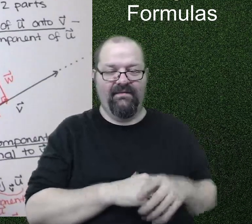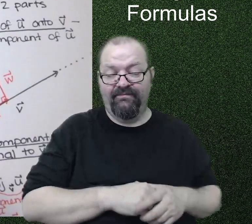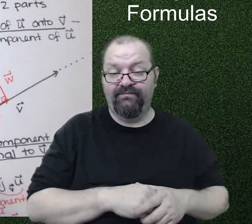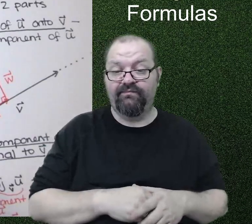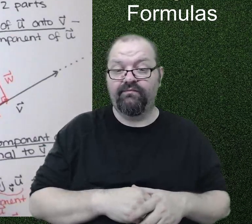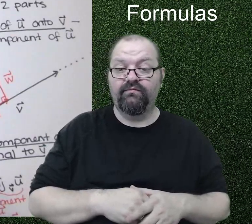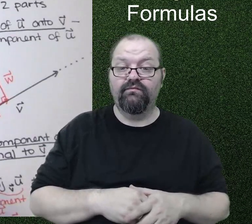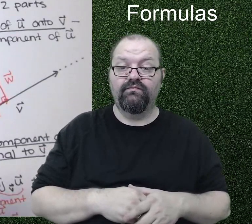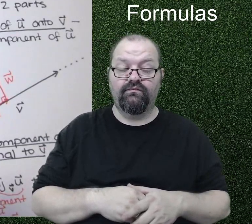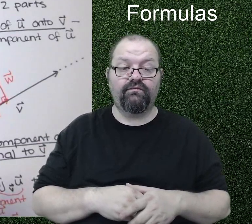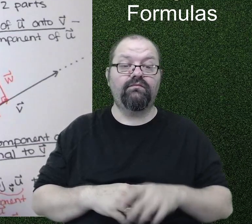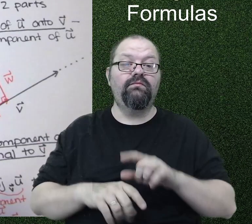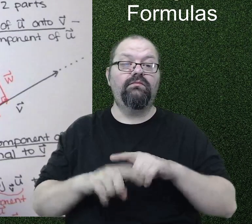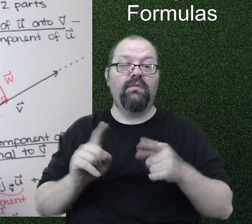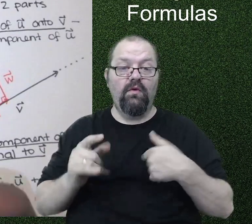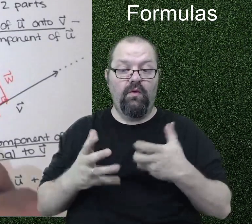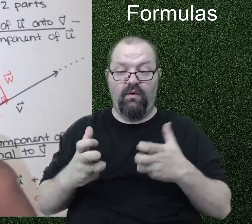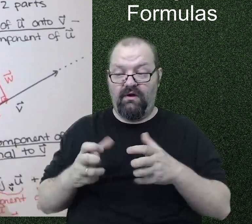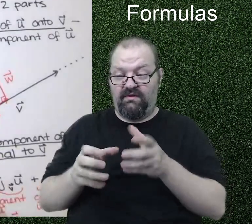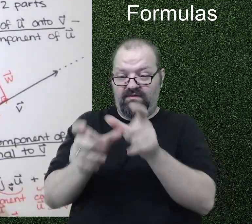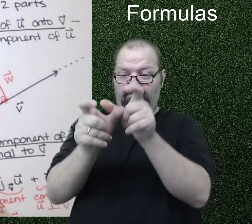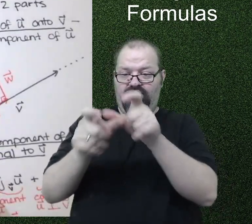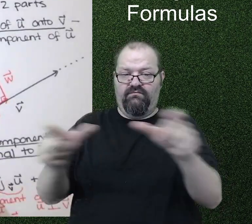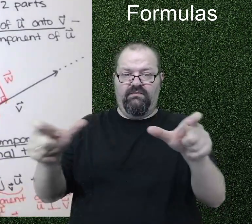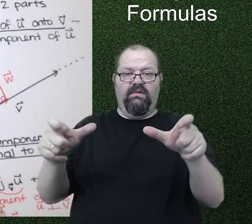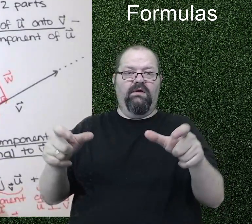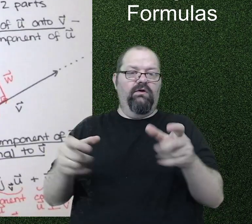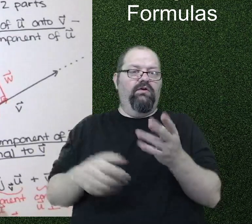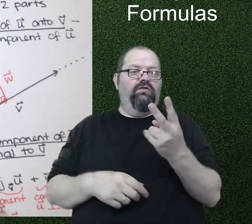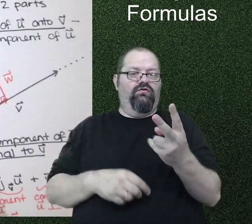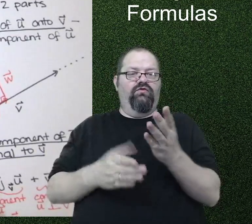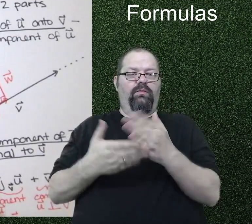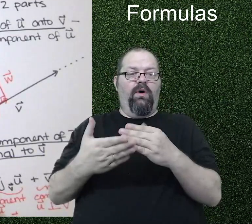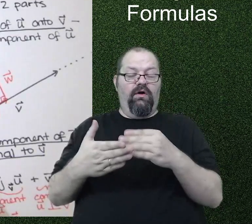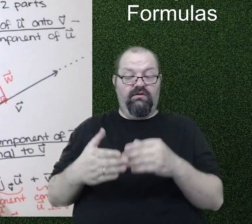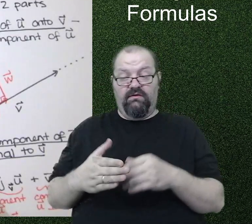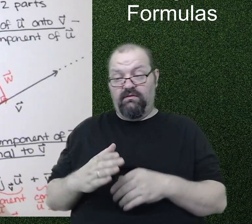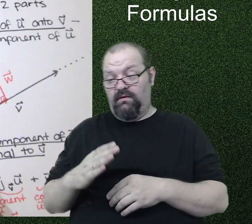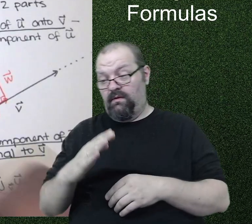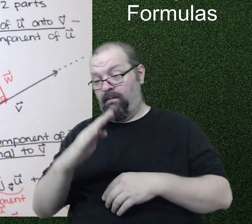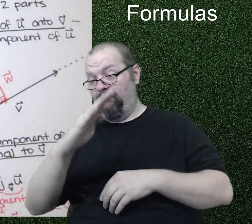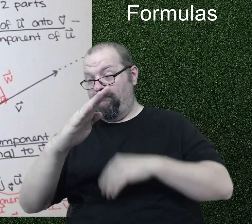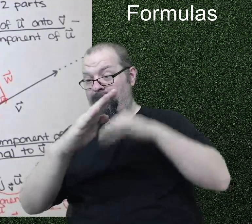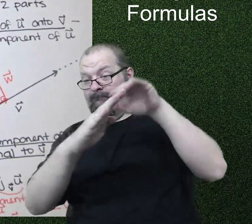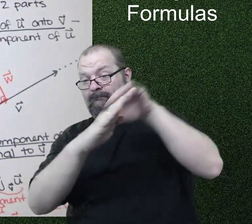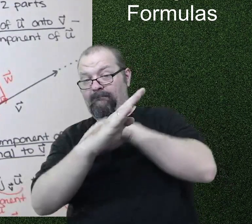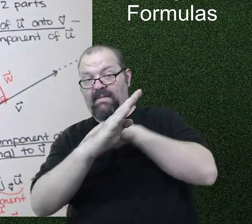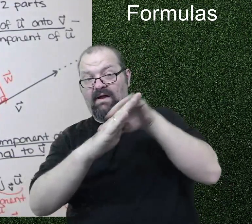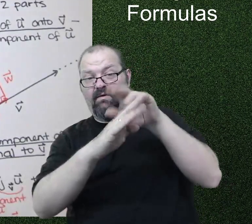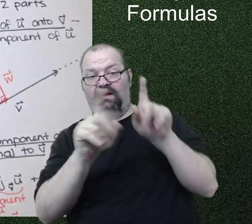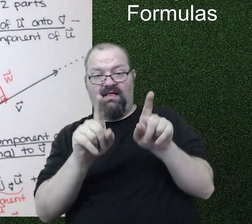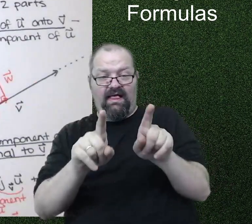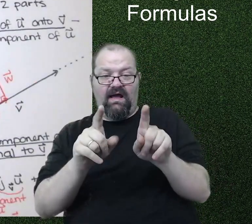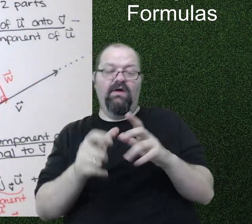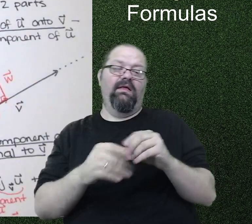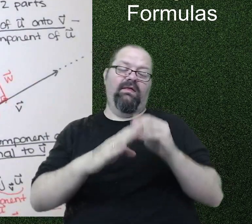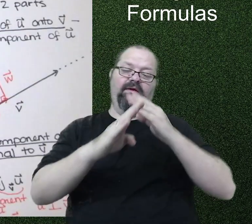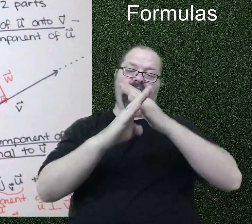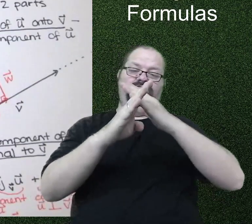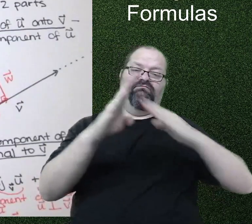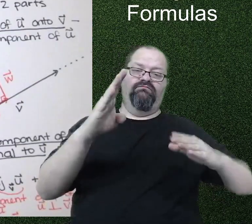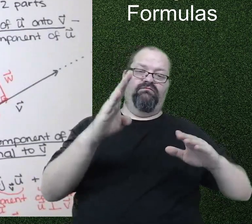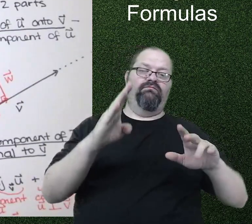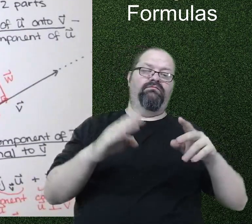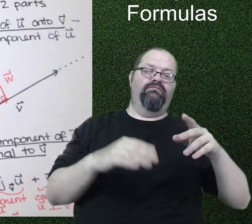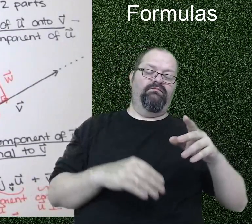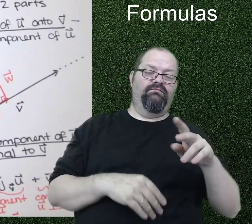do is we want to take this weight and we want to break it into two parts. This part that's parallel to the ramp and another part that's perpendicular to the ramp. And notice if I